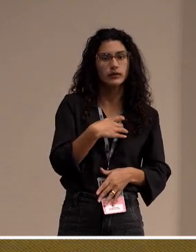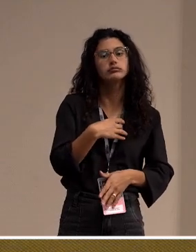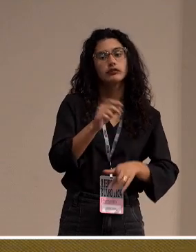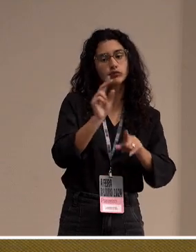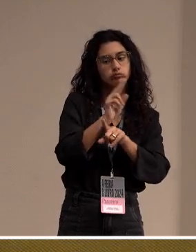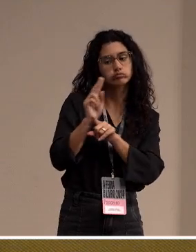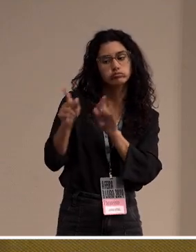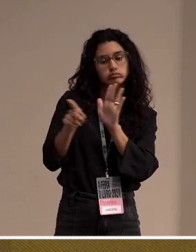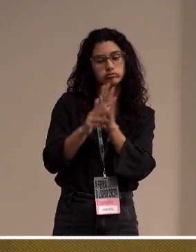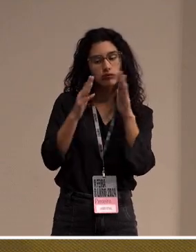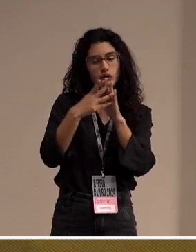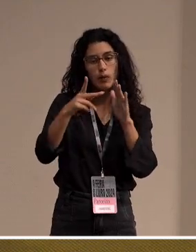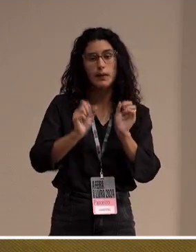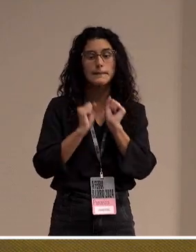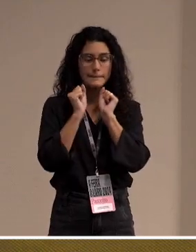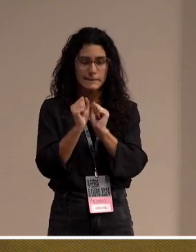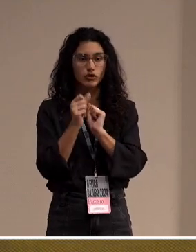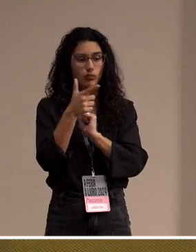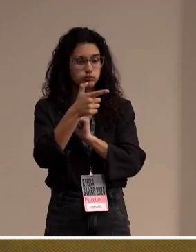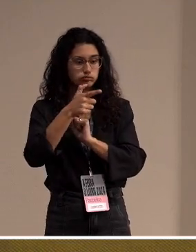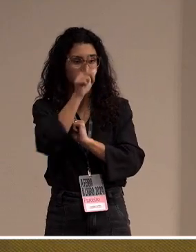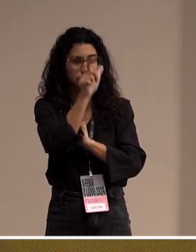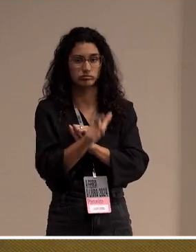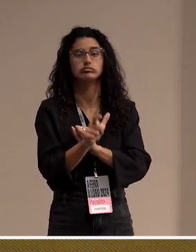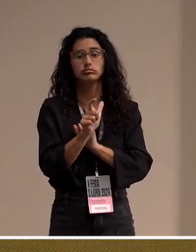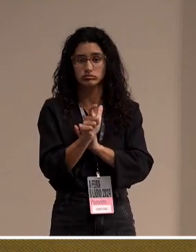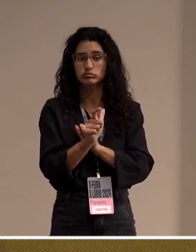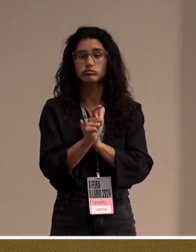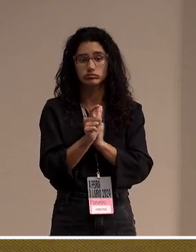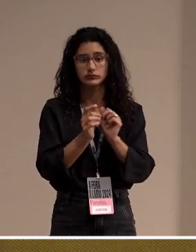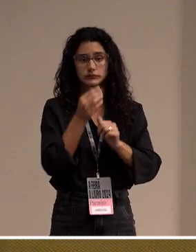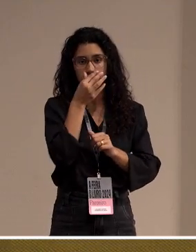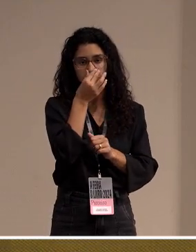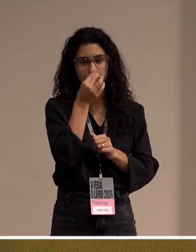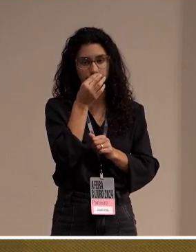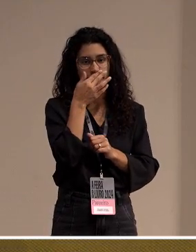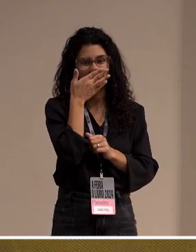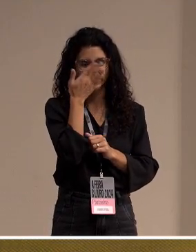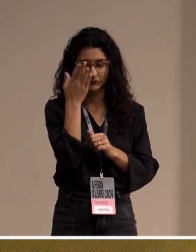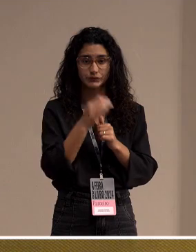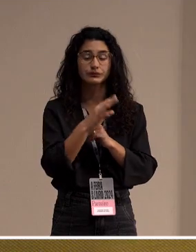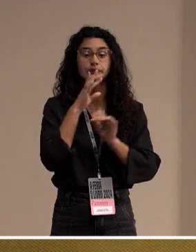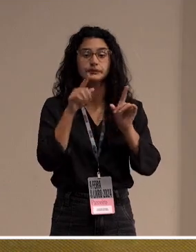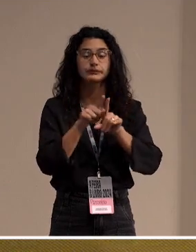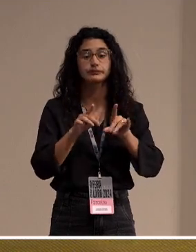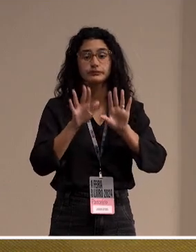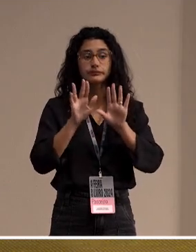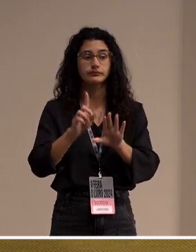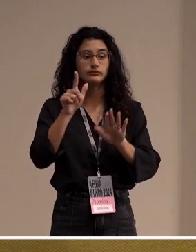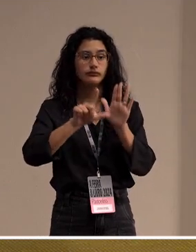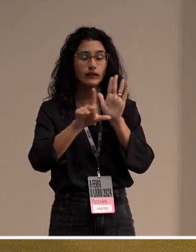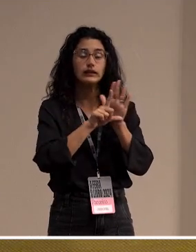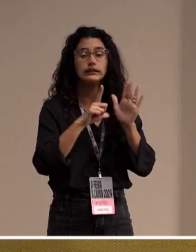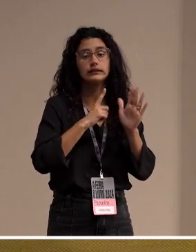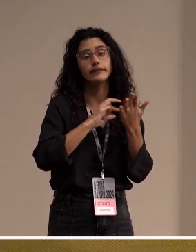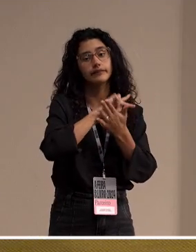you can shoot them, right? Most notoriously in Florida, but in a number of states in the United States. To me, this is